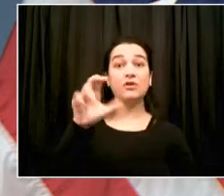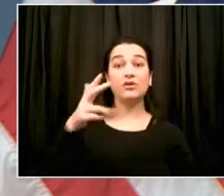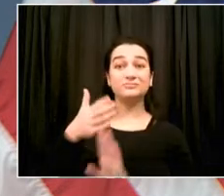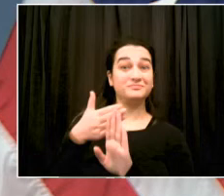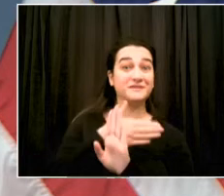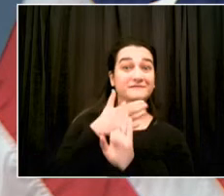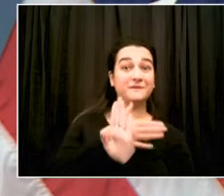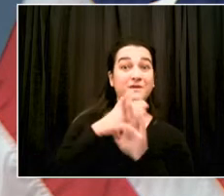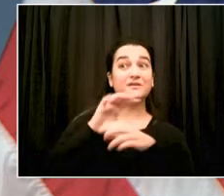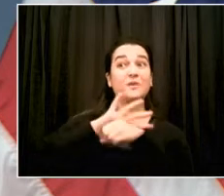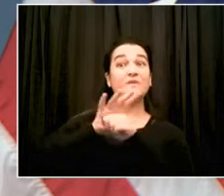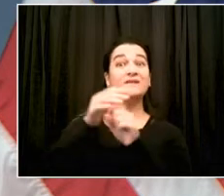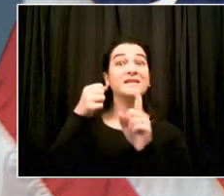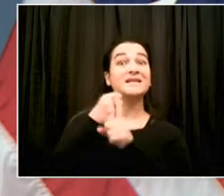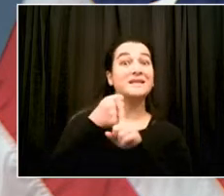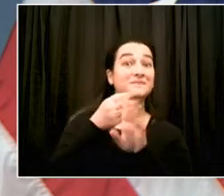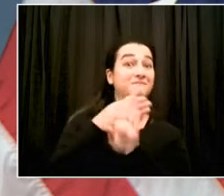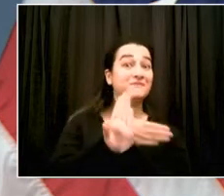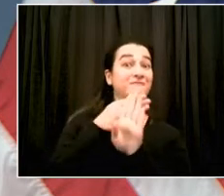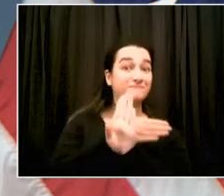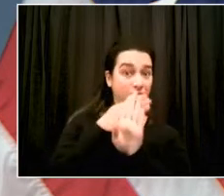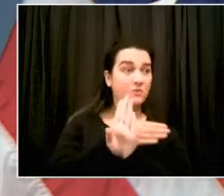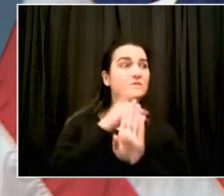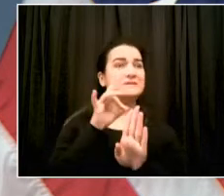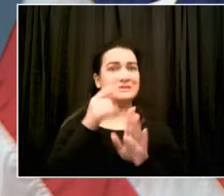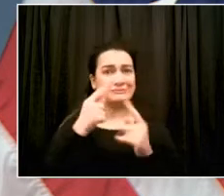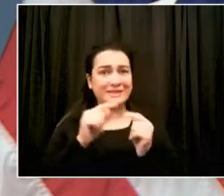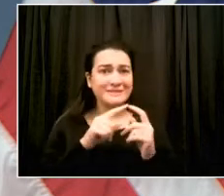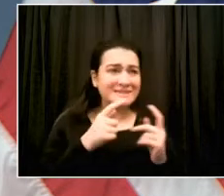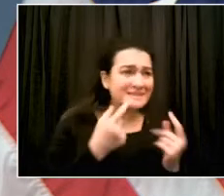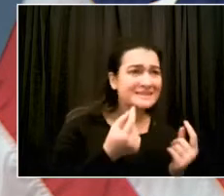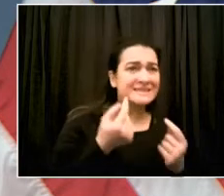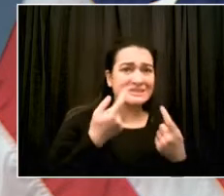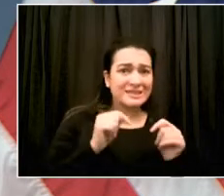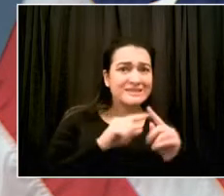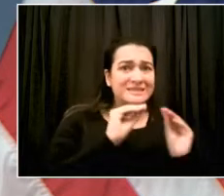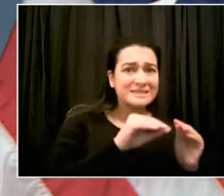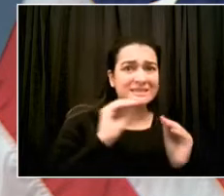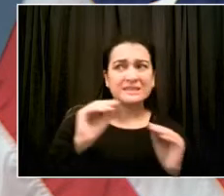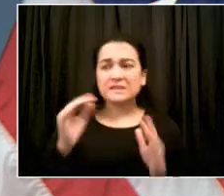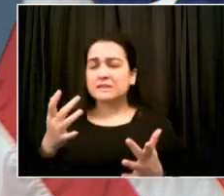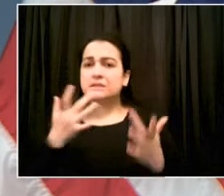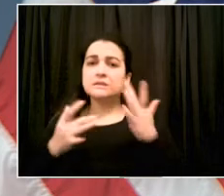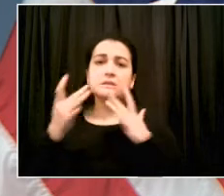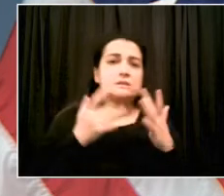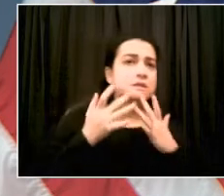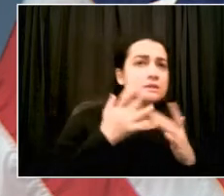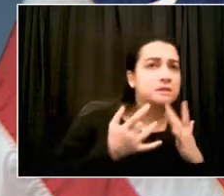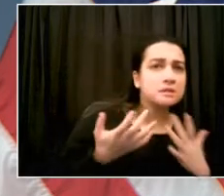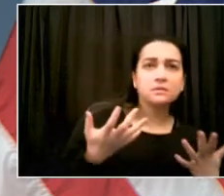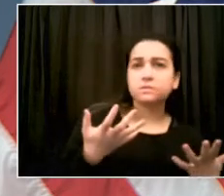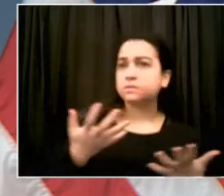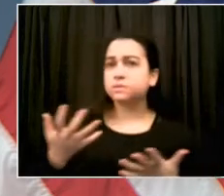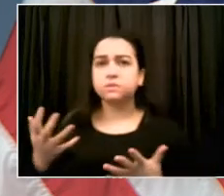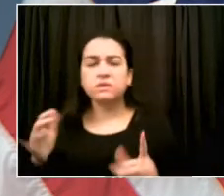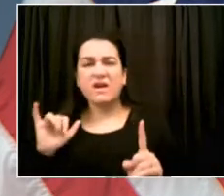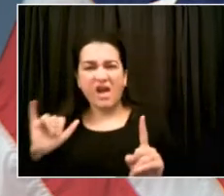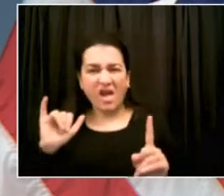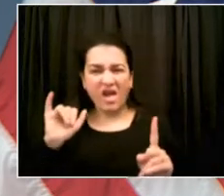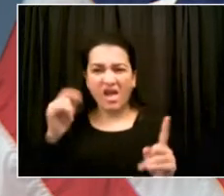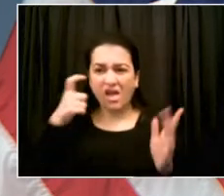live, and work was more urgent than ever. Despite the pandemic and its